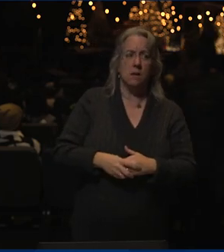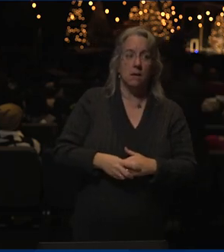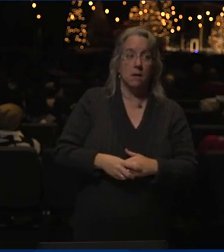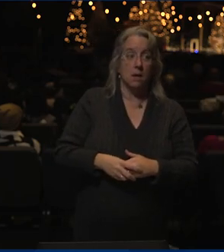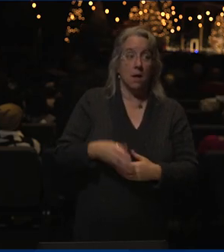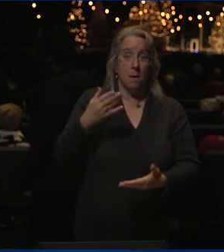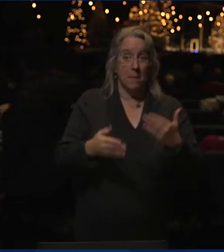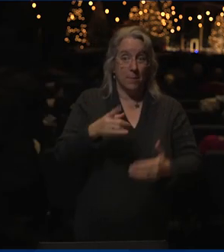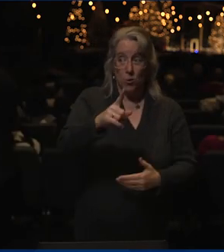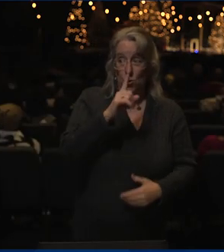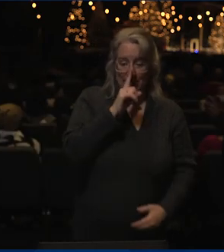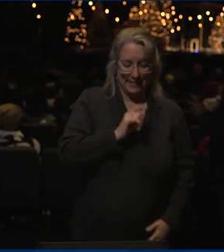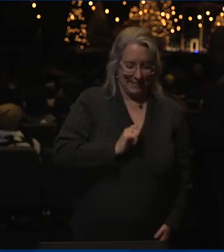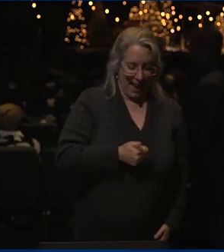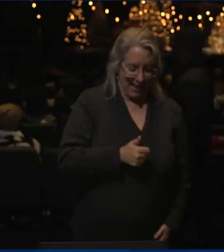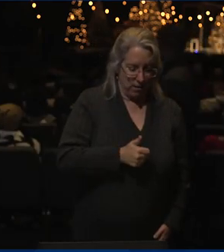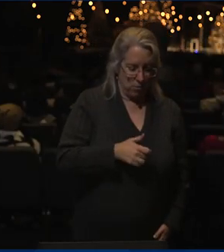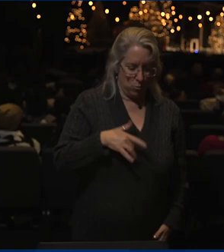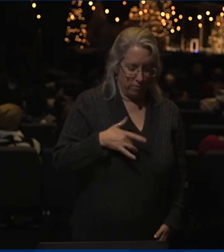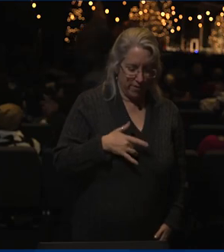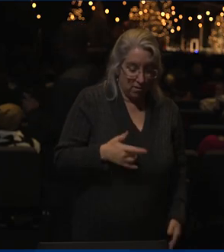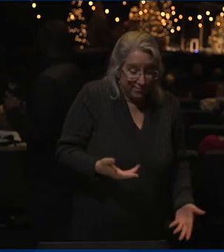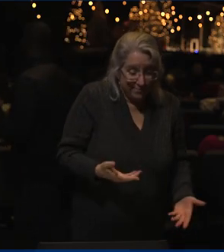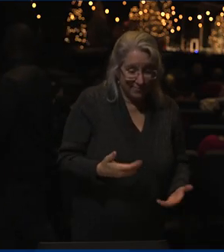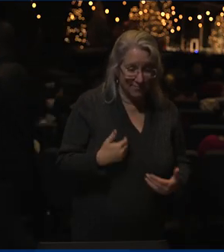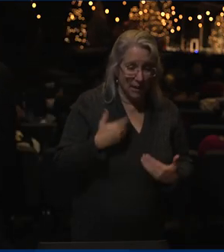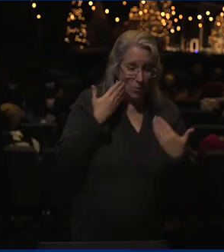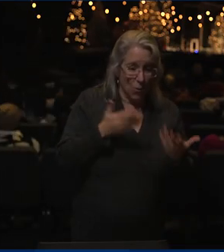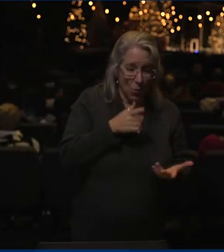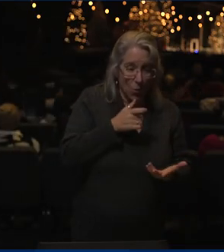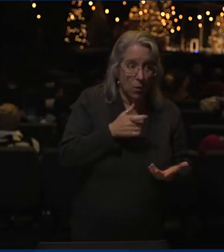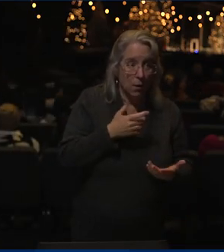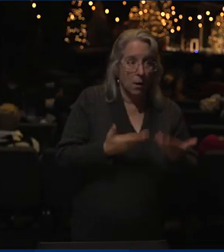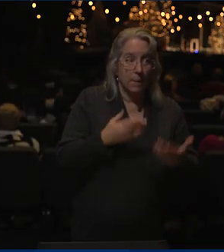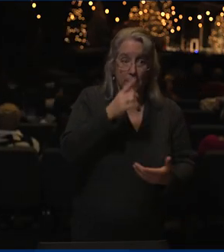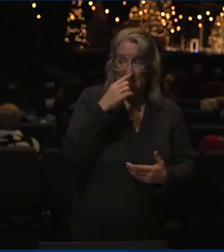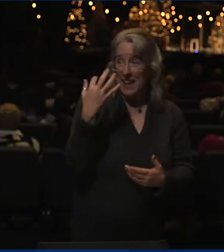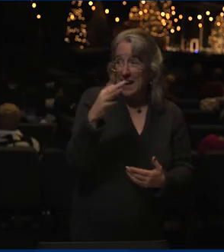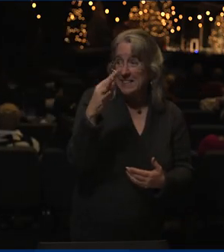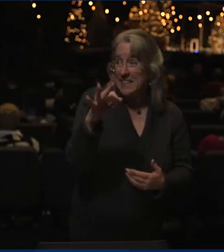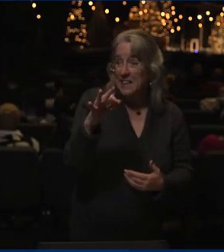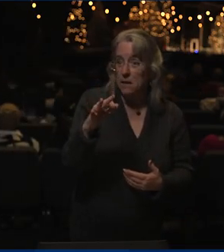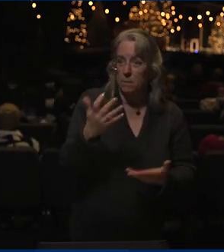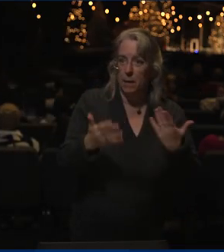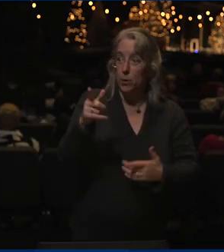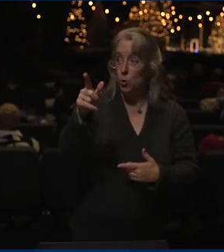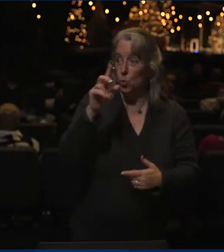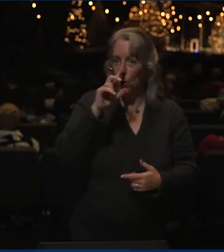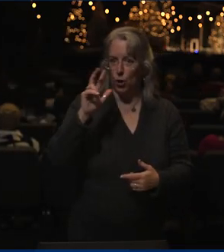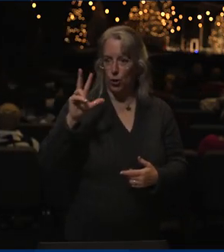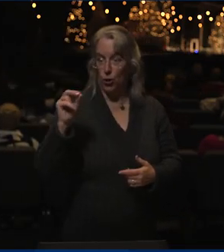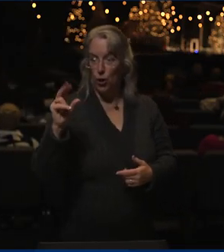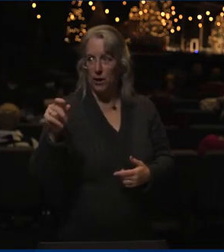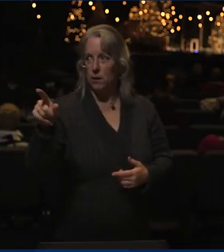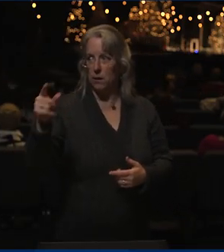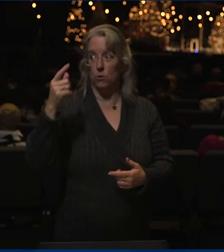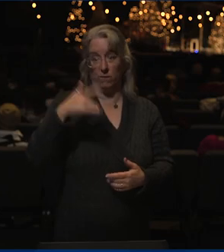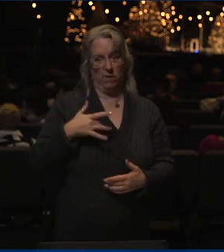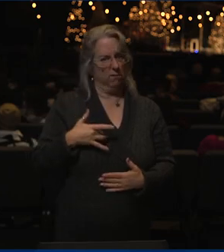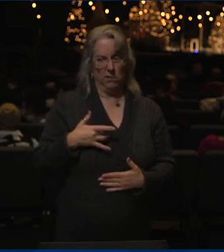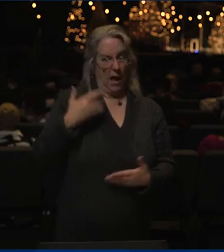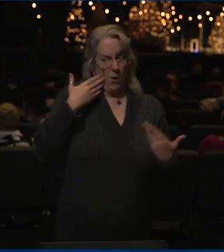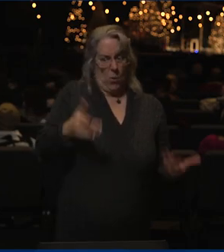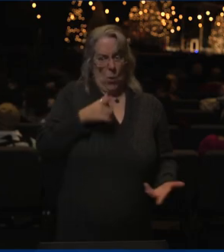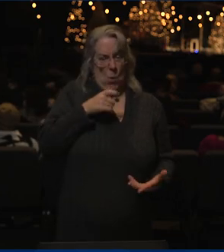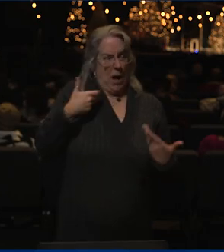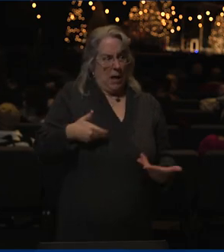are 10 and you don't know who you are. Maybe you are 19 and you don't know who you are. Maybe you are 30 and you are sure you do not know who you are.